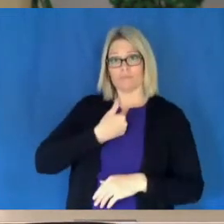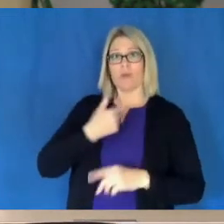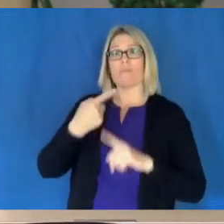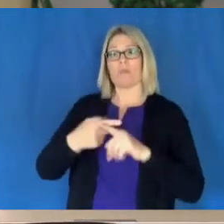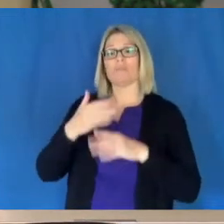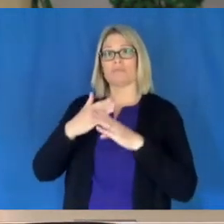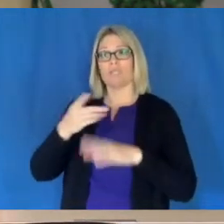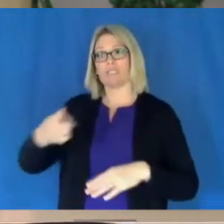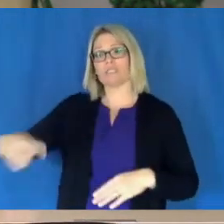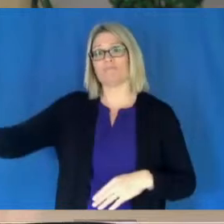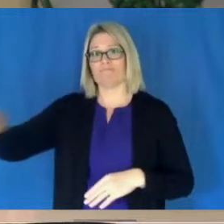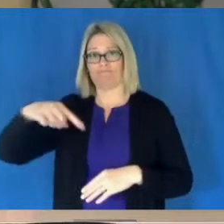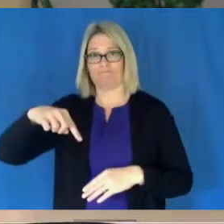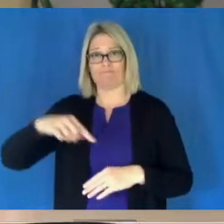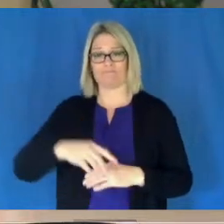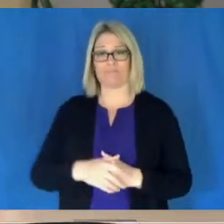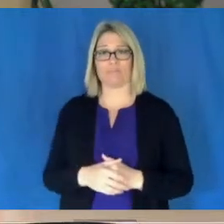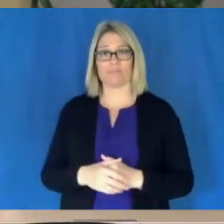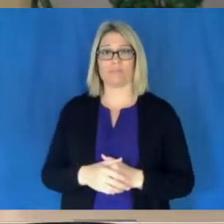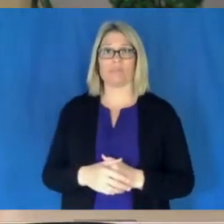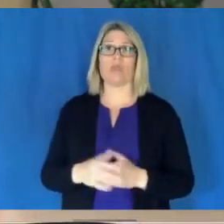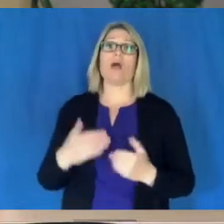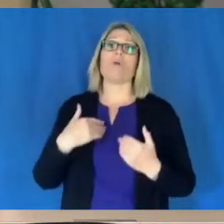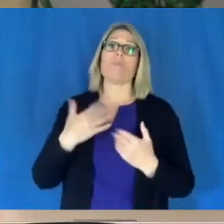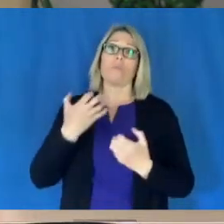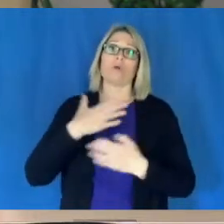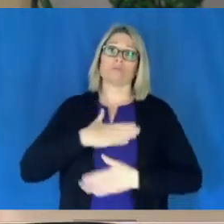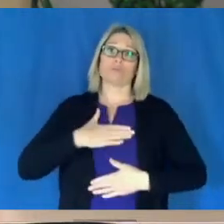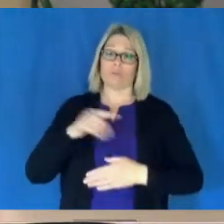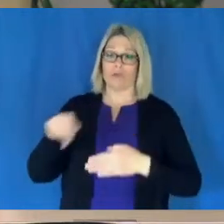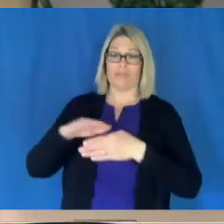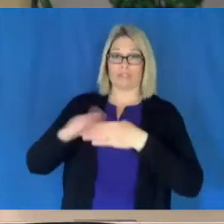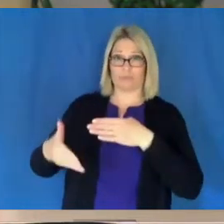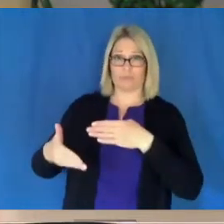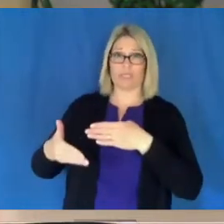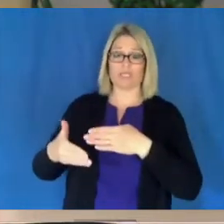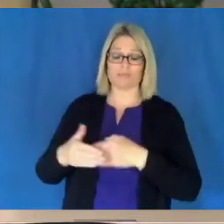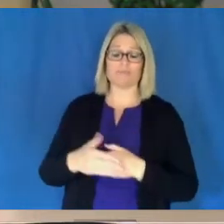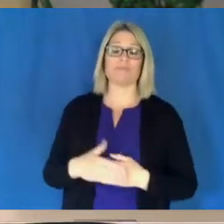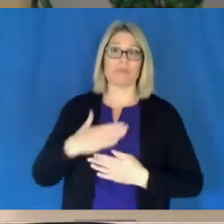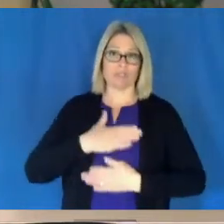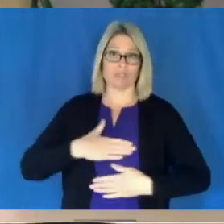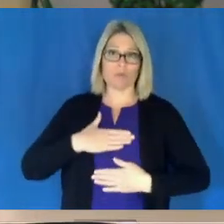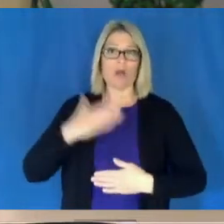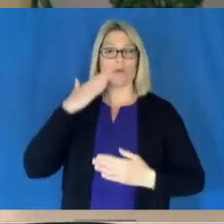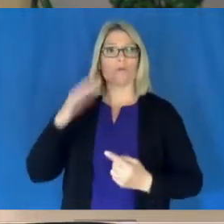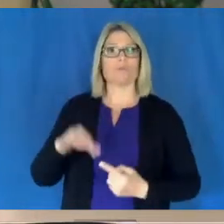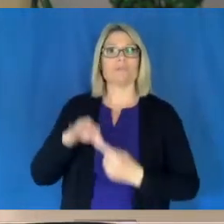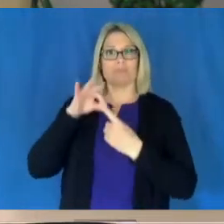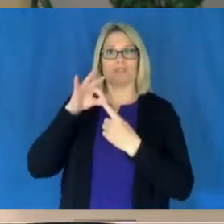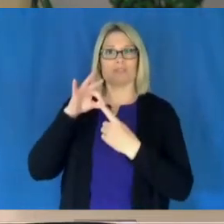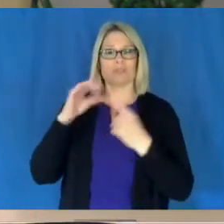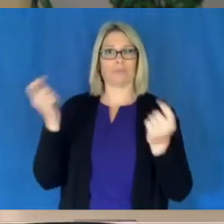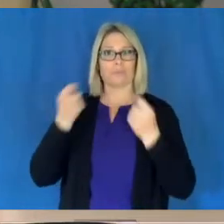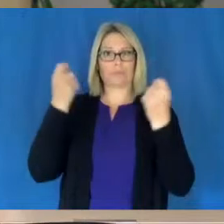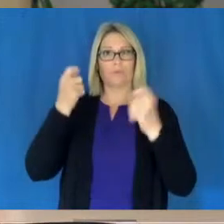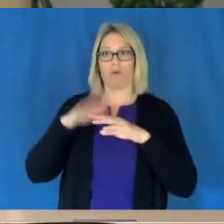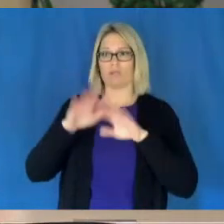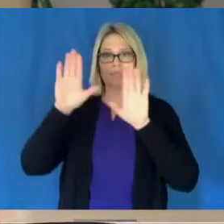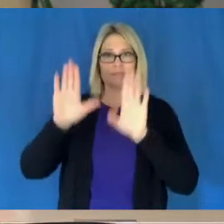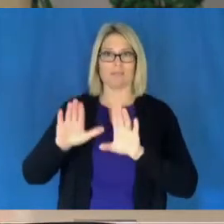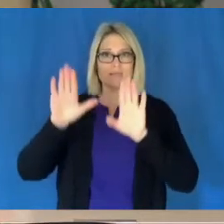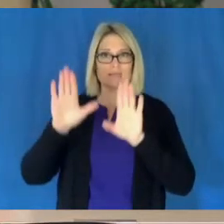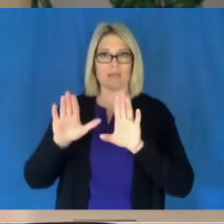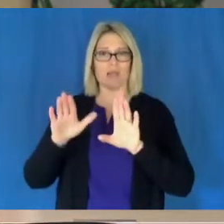to wish everyone a pleasant weekend this upcoming weekend. I know there's a special occasion on Sunday, and I'll wish